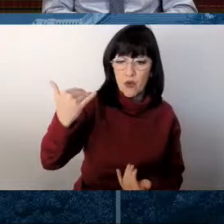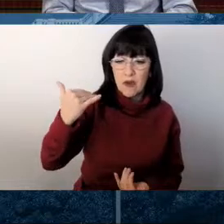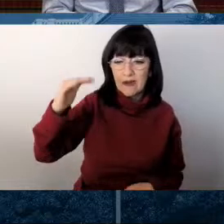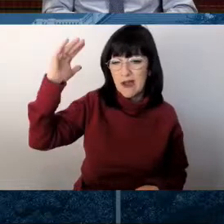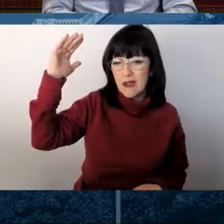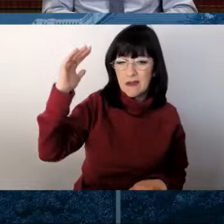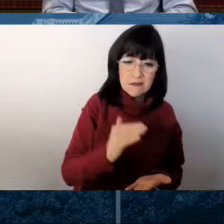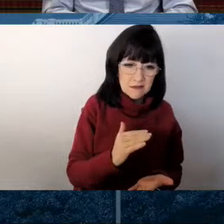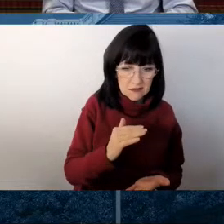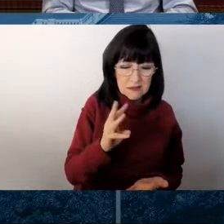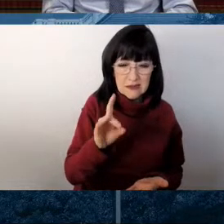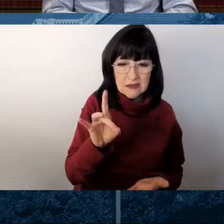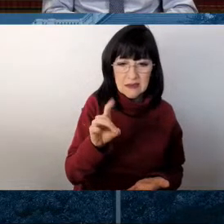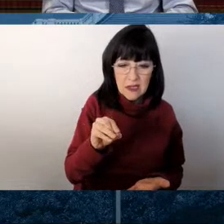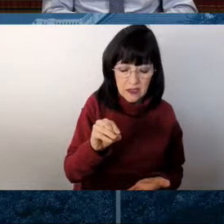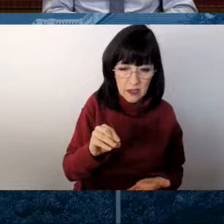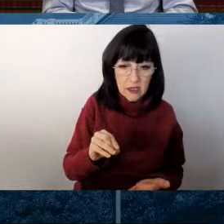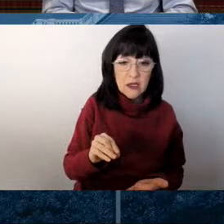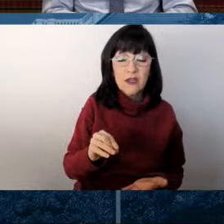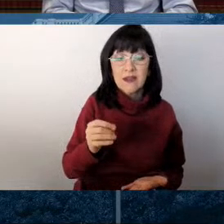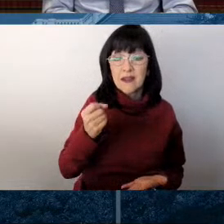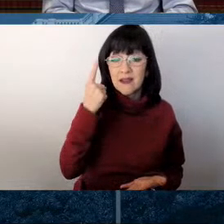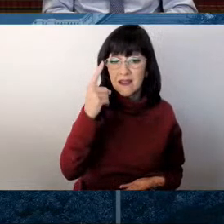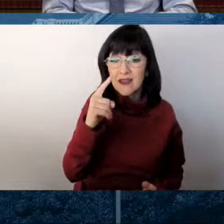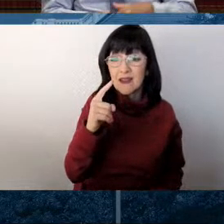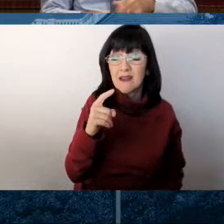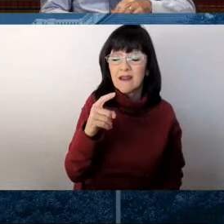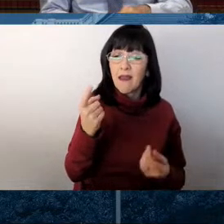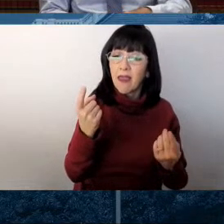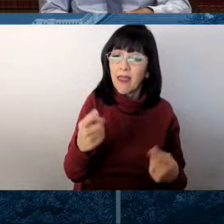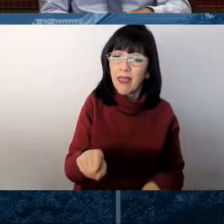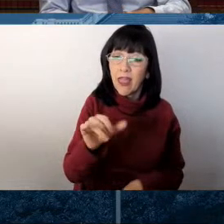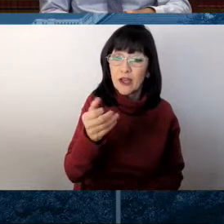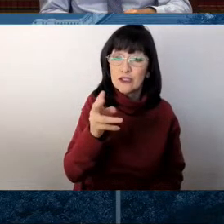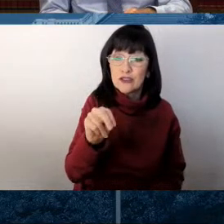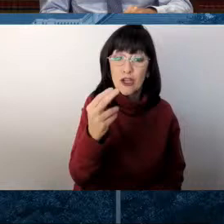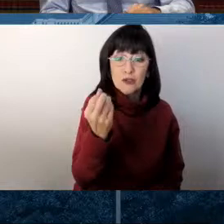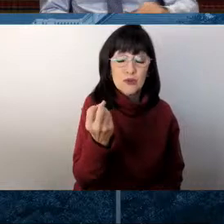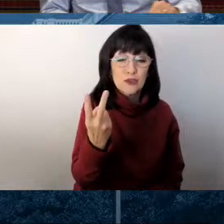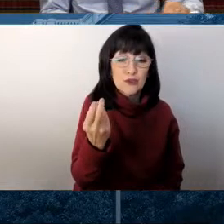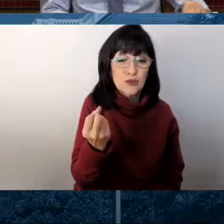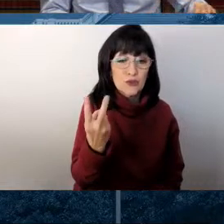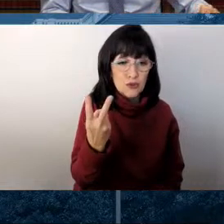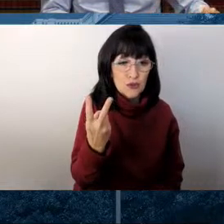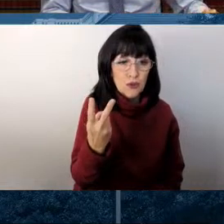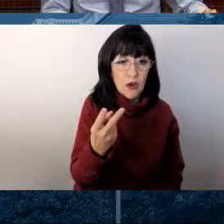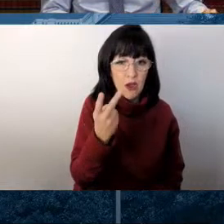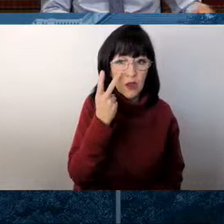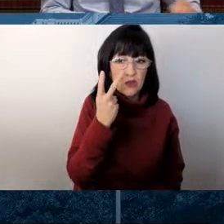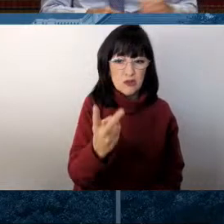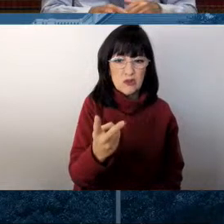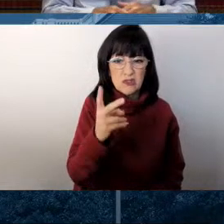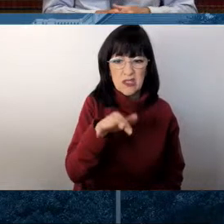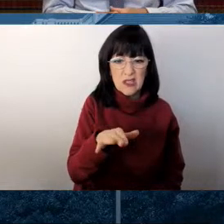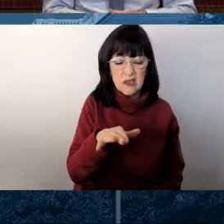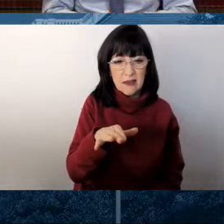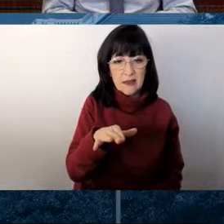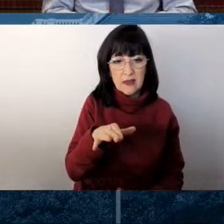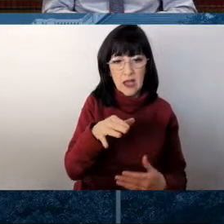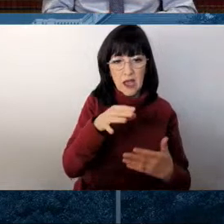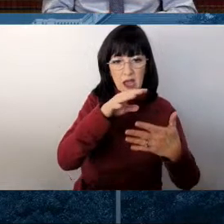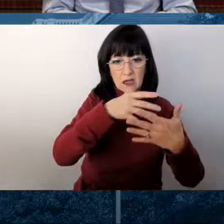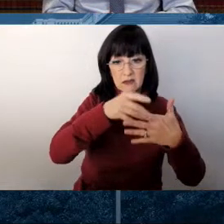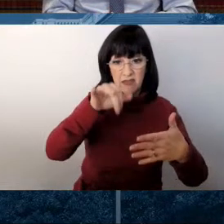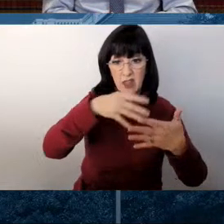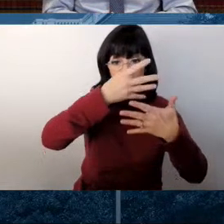Coincidentally, on January the 12th, I say coincidentally because if you look at the roller coaster ride from the beginning